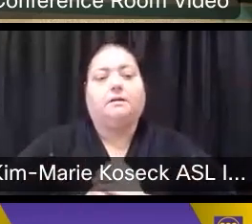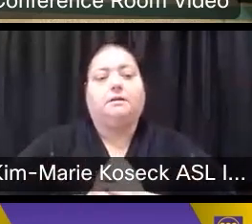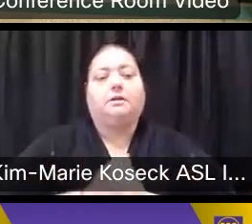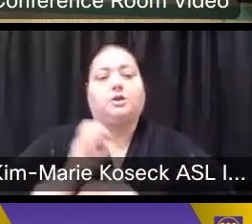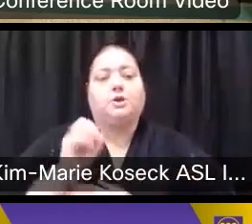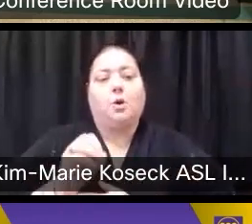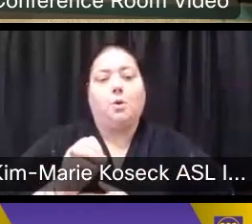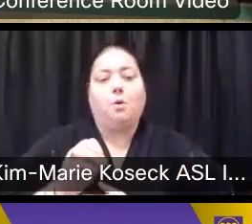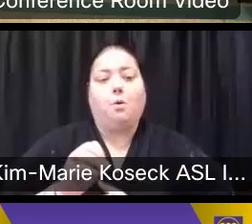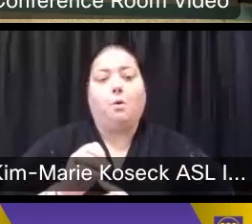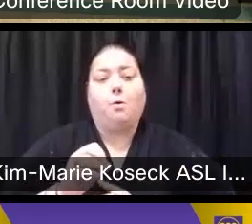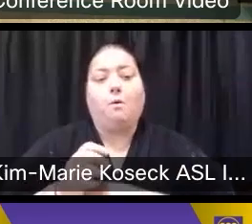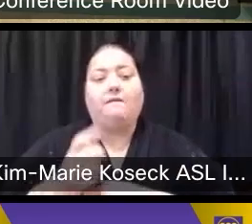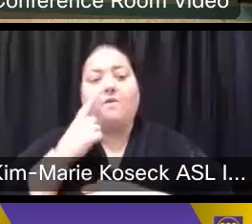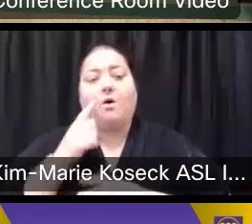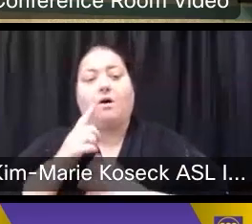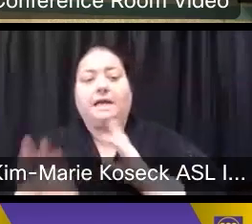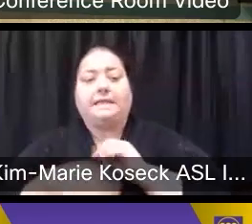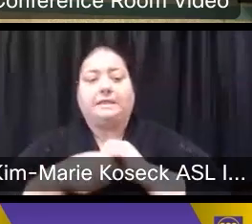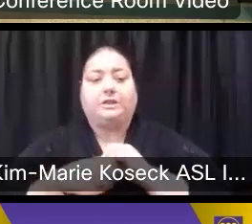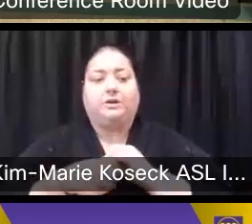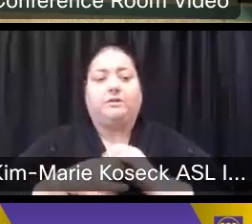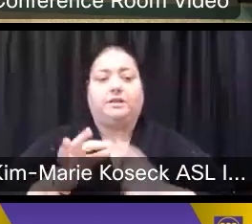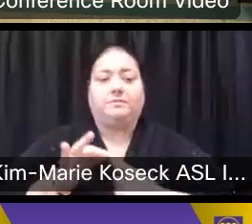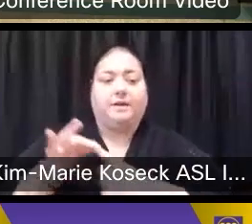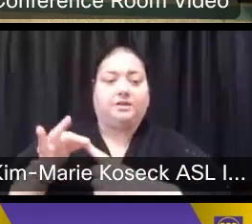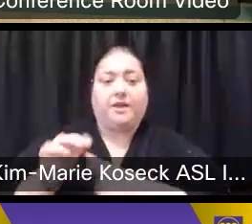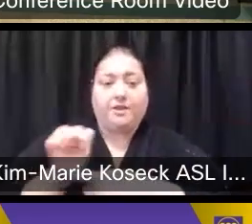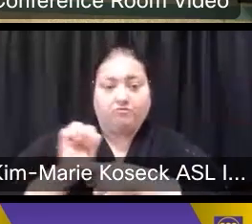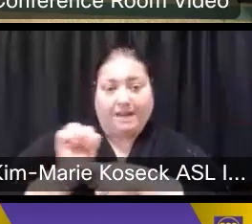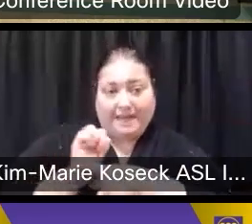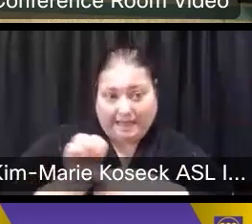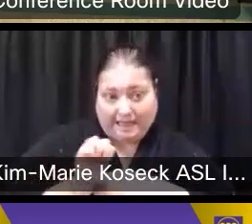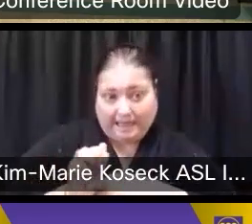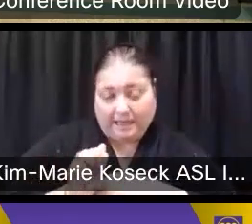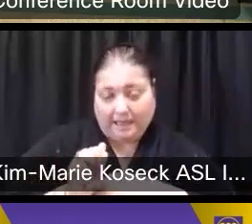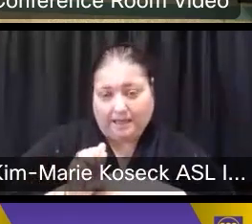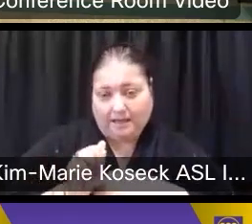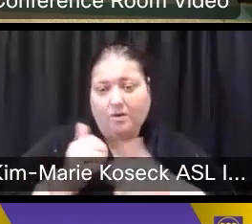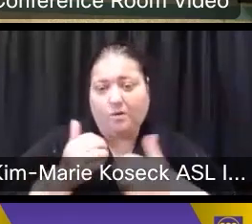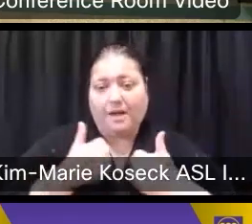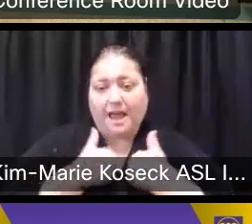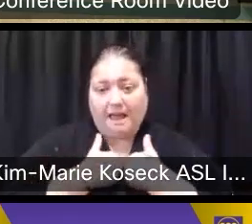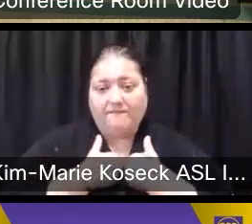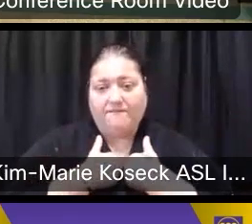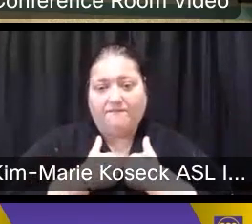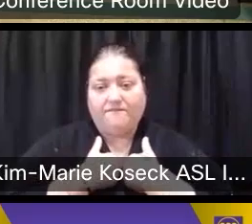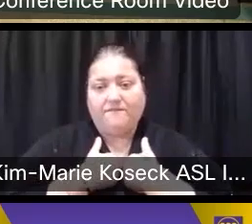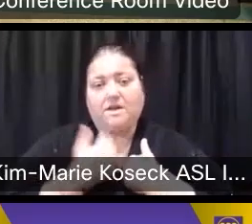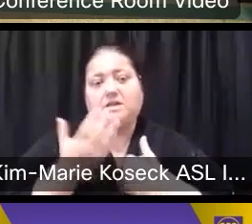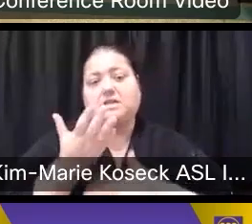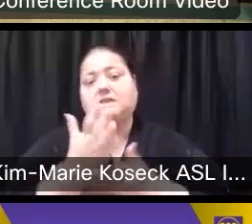So in addition to the specialization and the training that I've mentioned, we also have